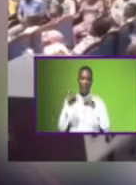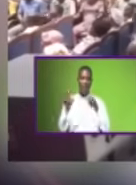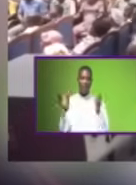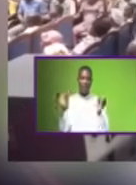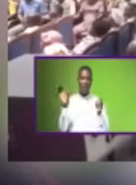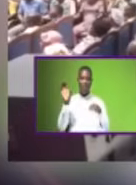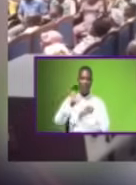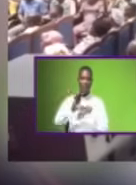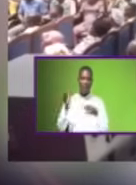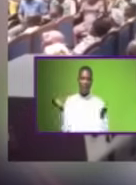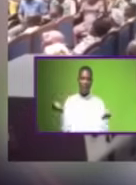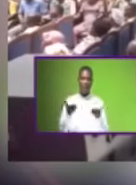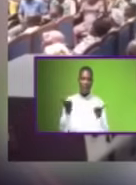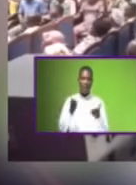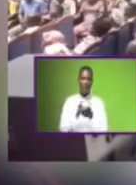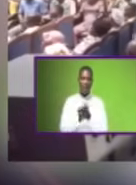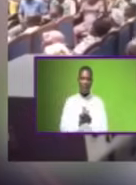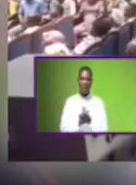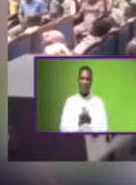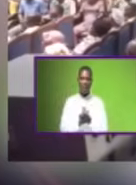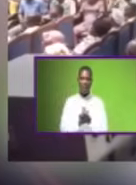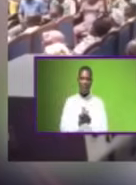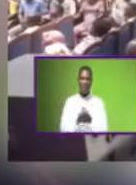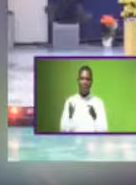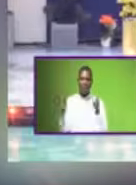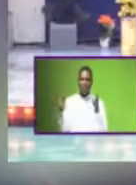So he